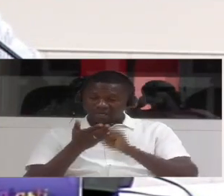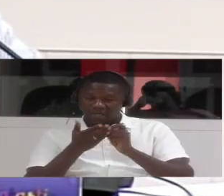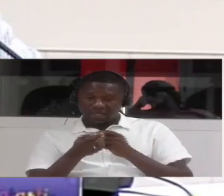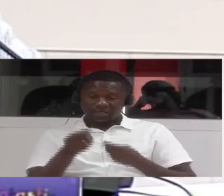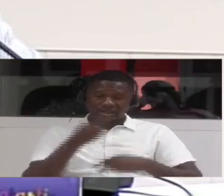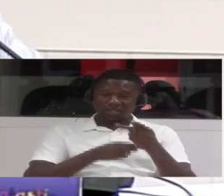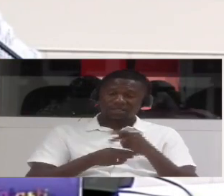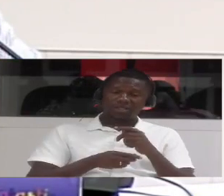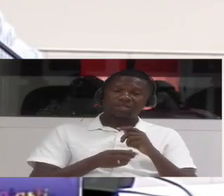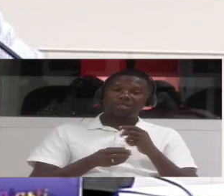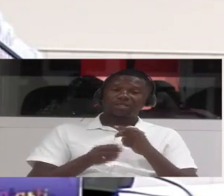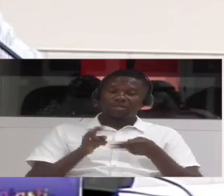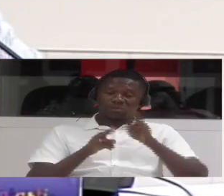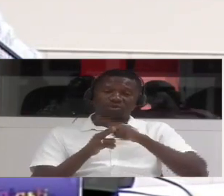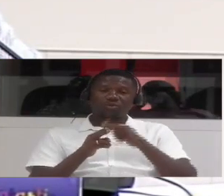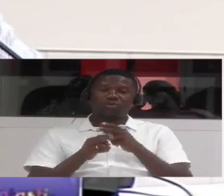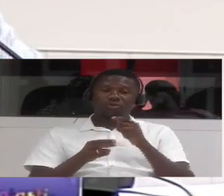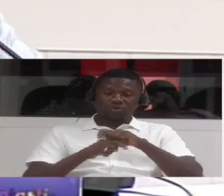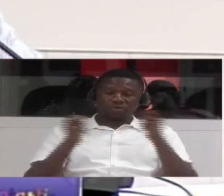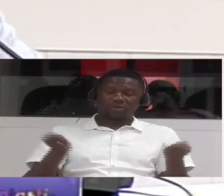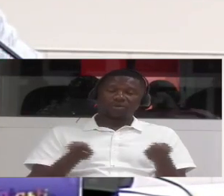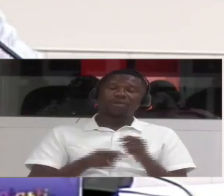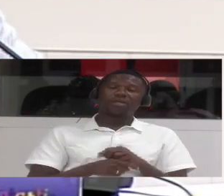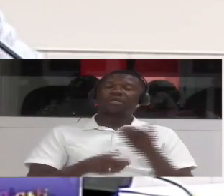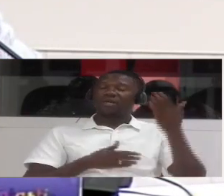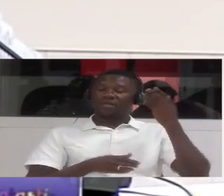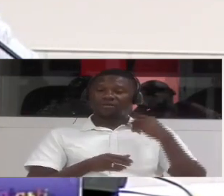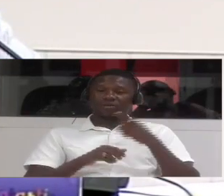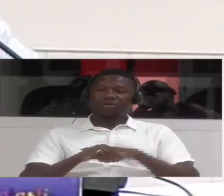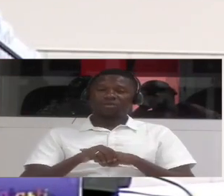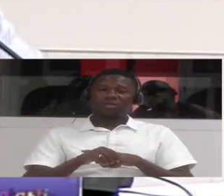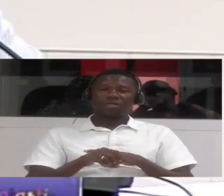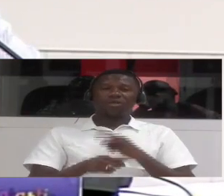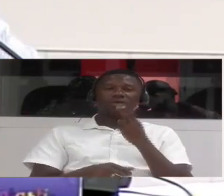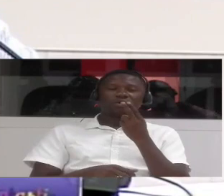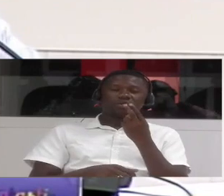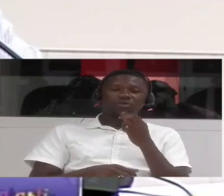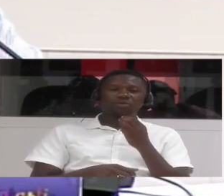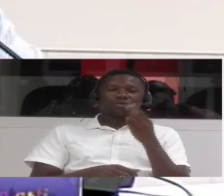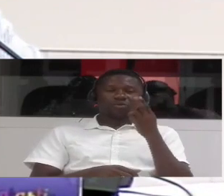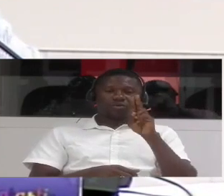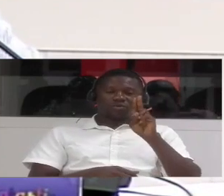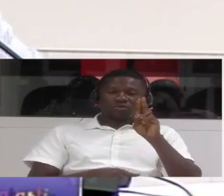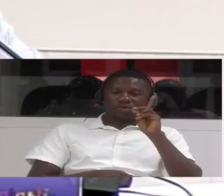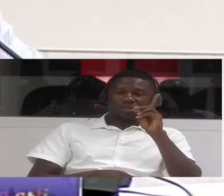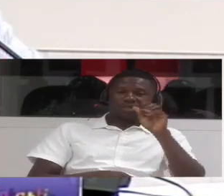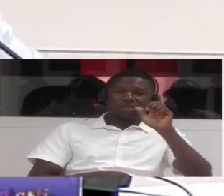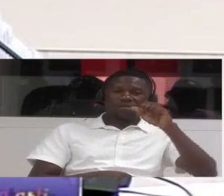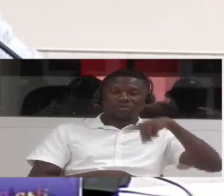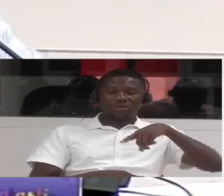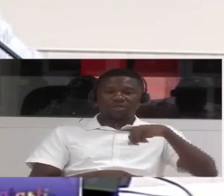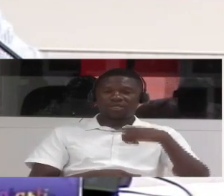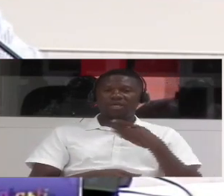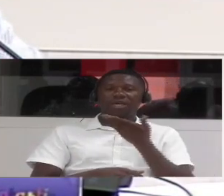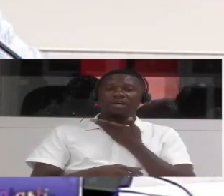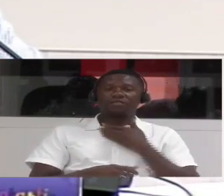there was a meeting by the UDP in, it wasn't a rally, it was just a town hall that they had in the village of